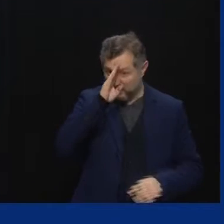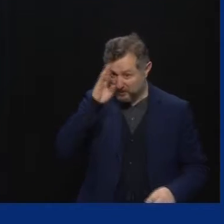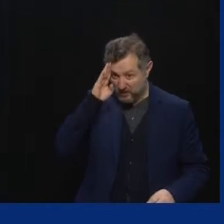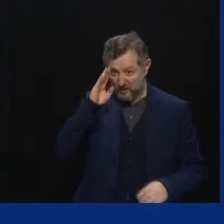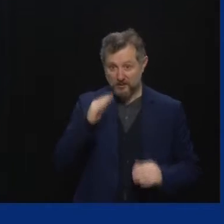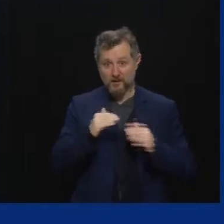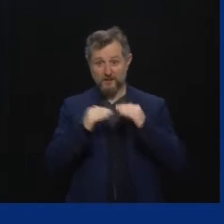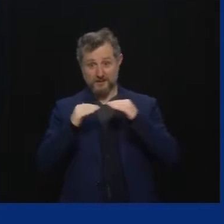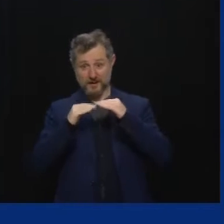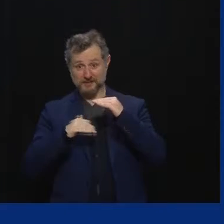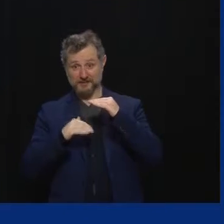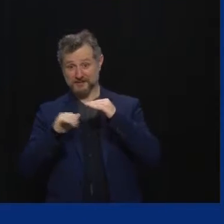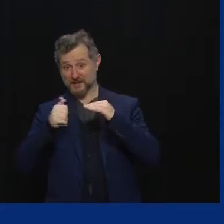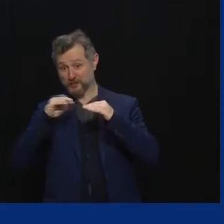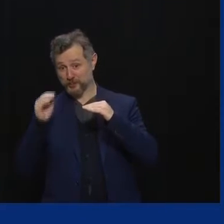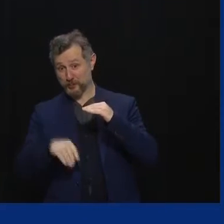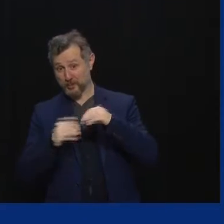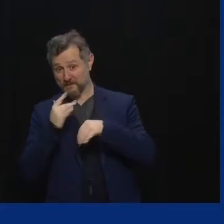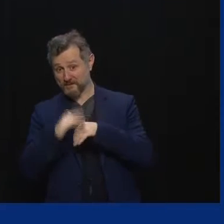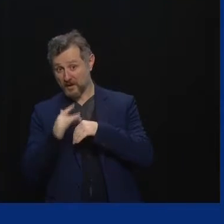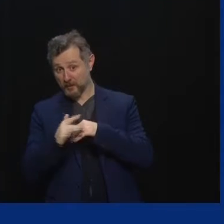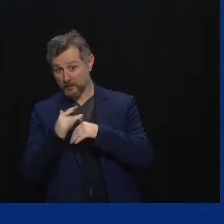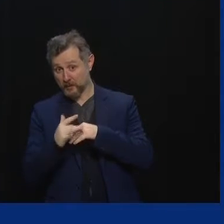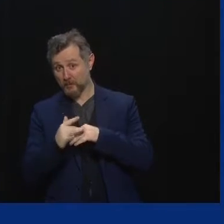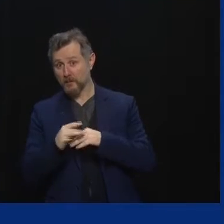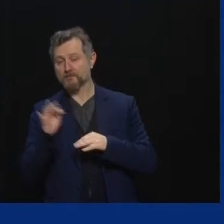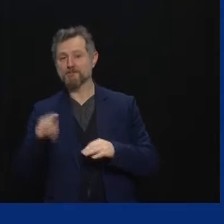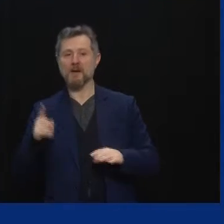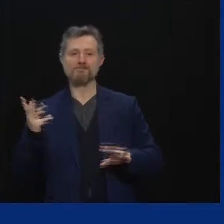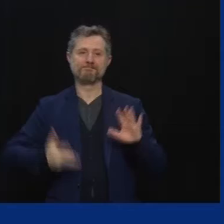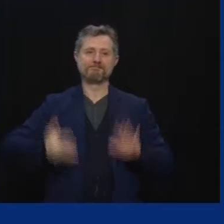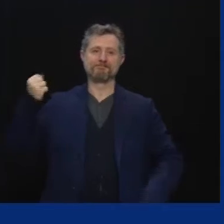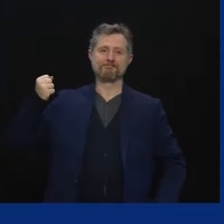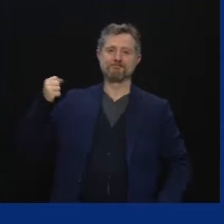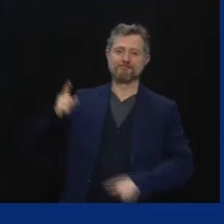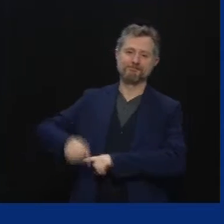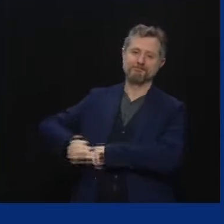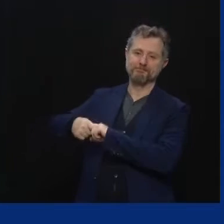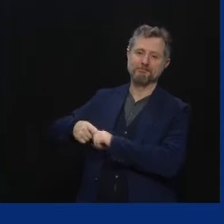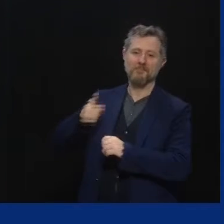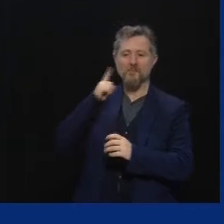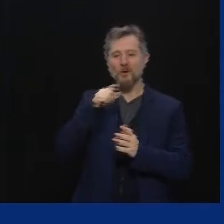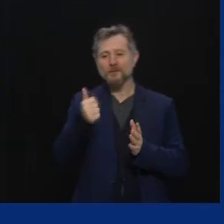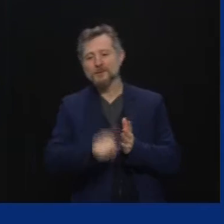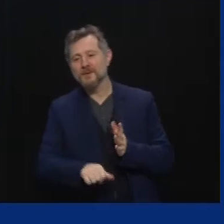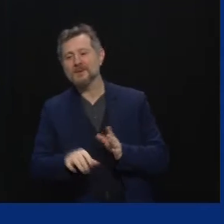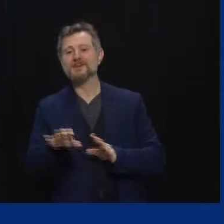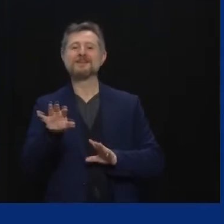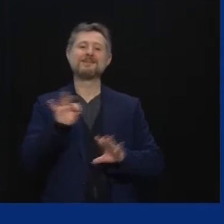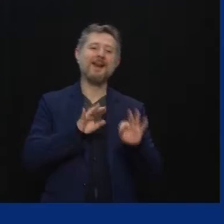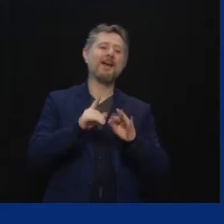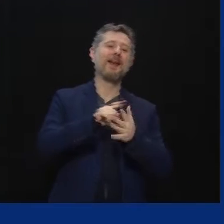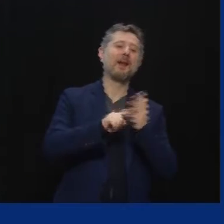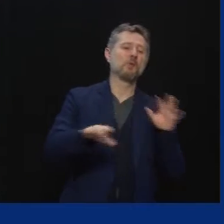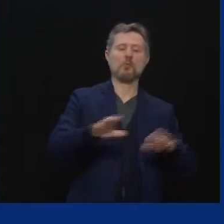capacity have to cease elective surgeries until at least January 15th, unless they're able to get those numbers higher, their capacity